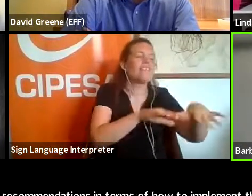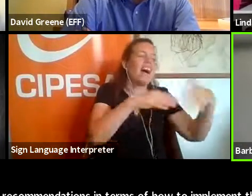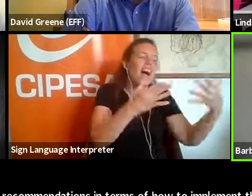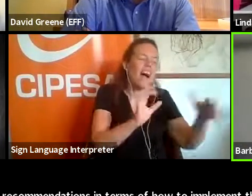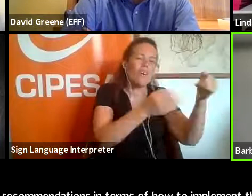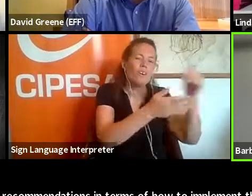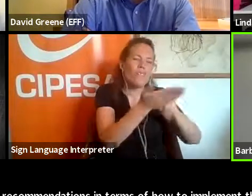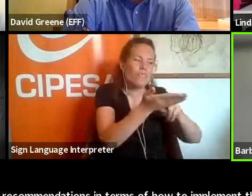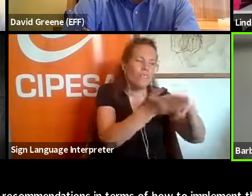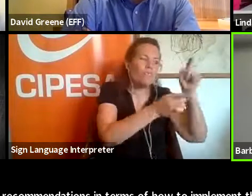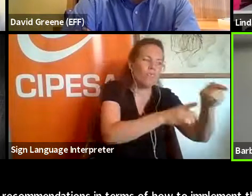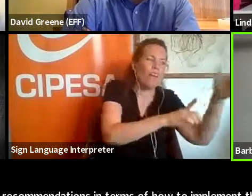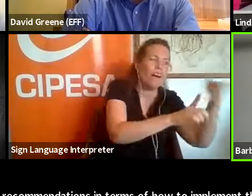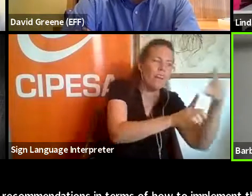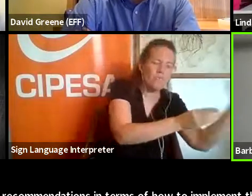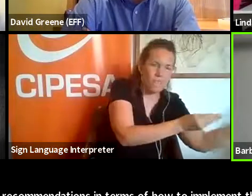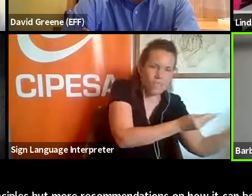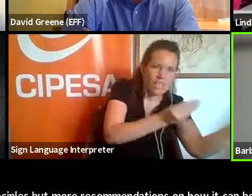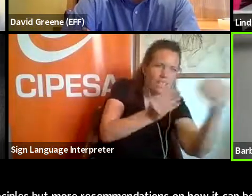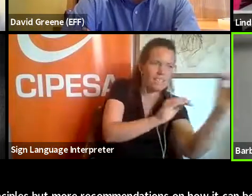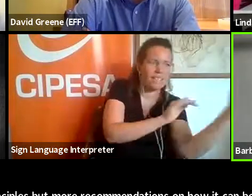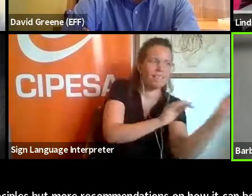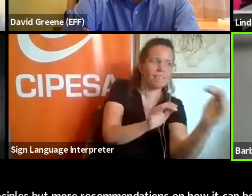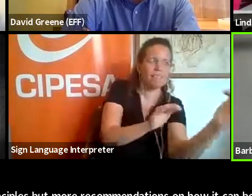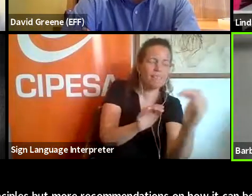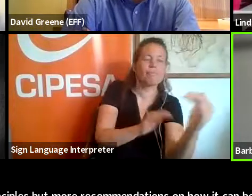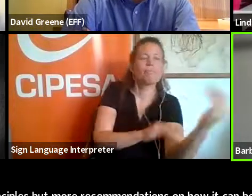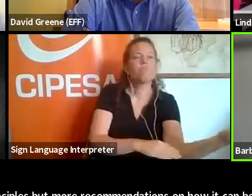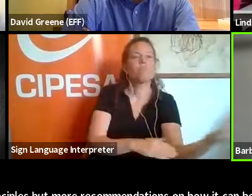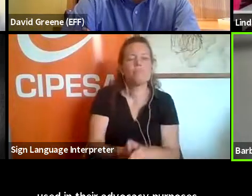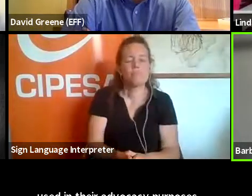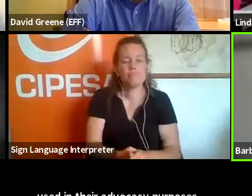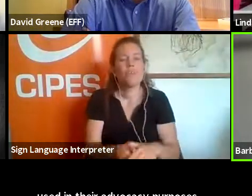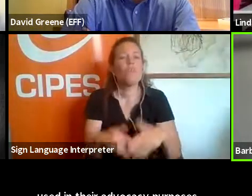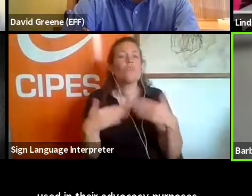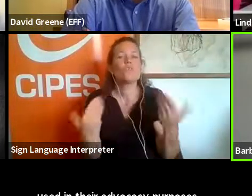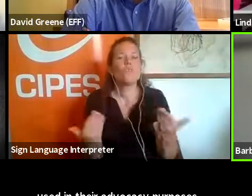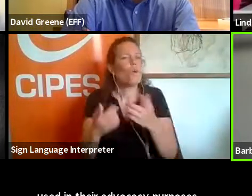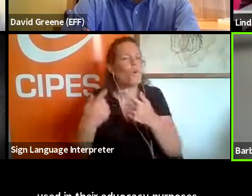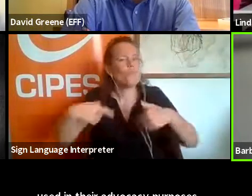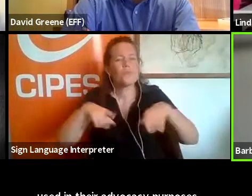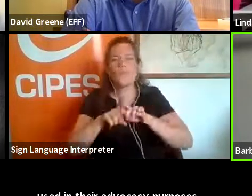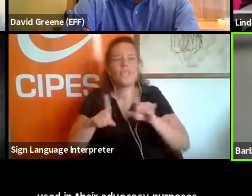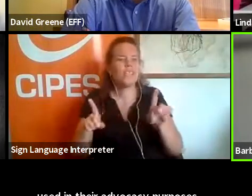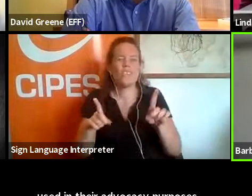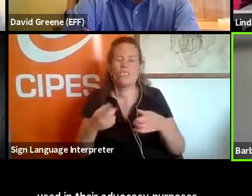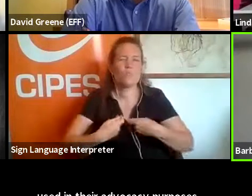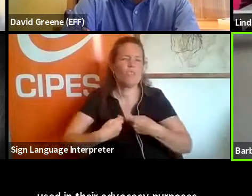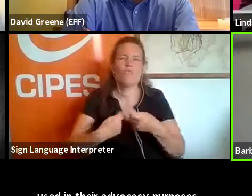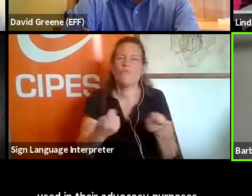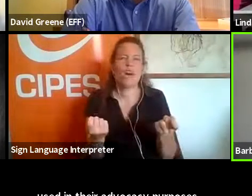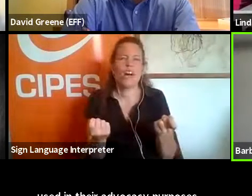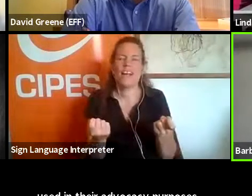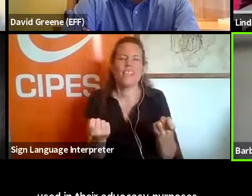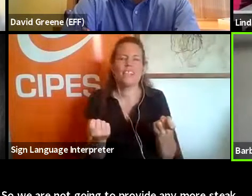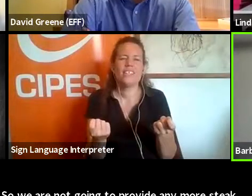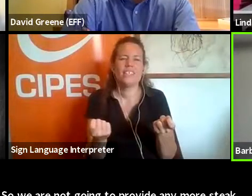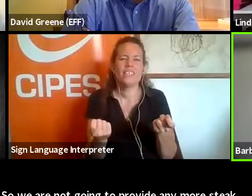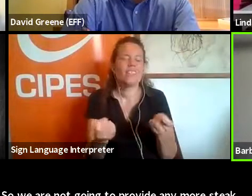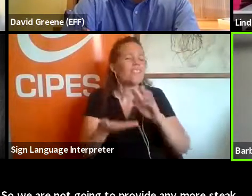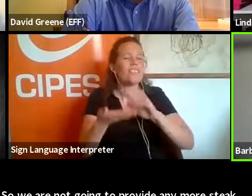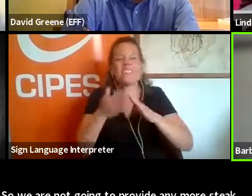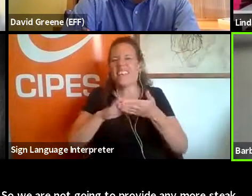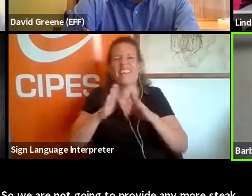their advocacy purposes. So we are not going to provide any more stakeholder